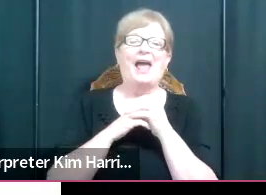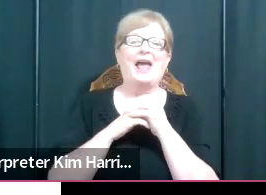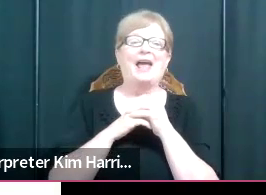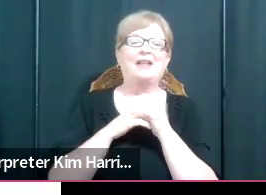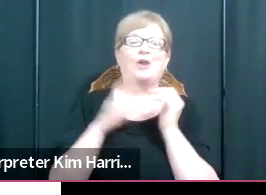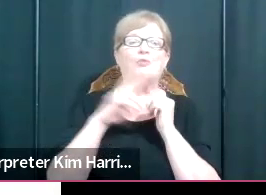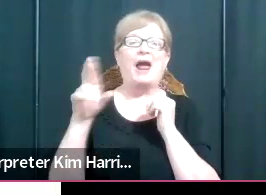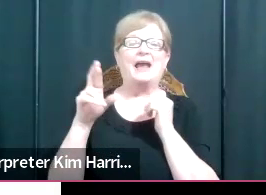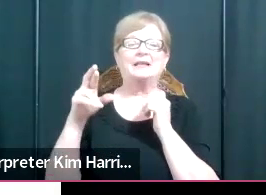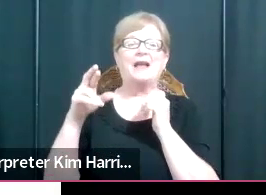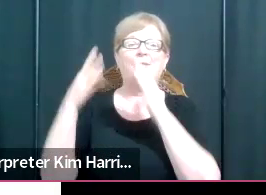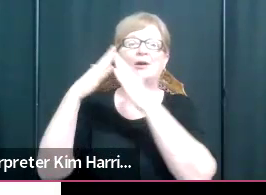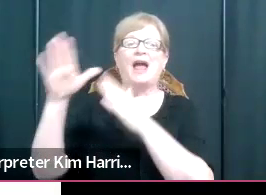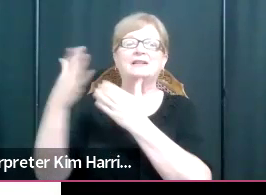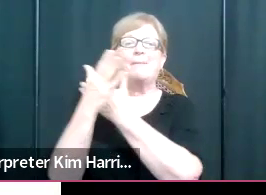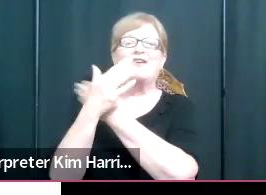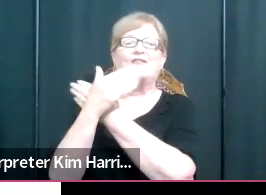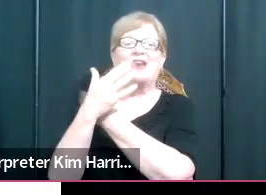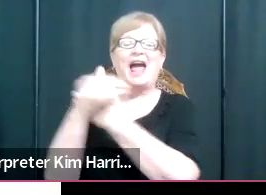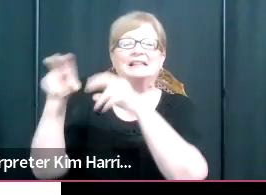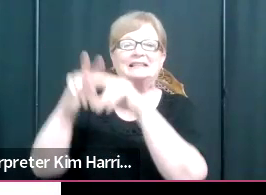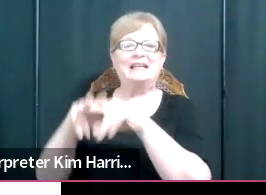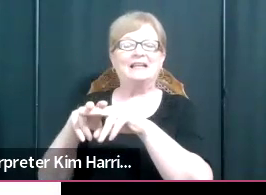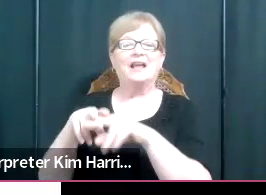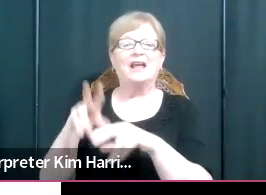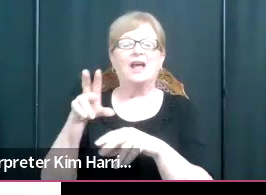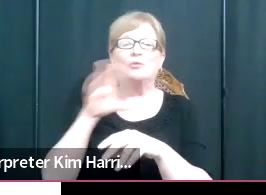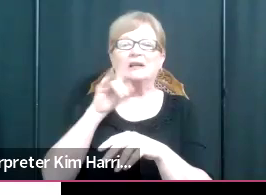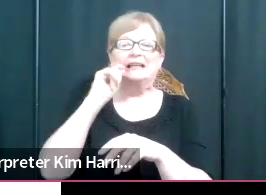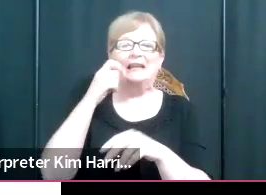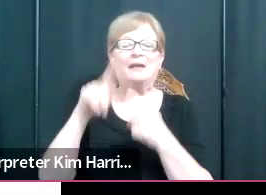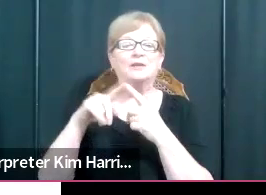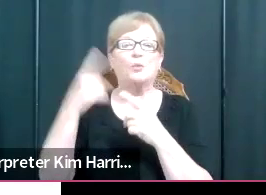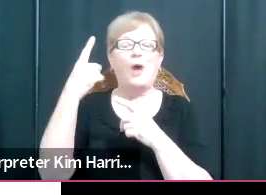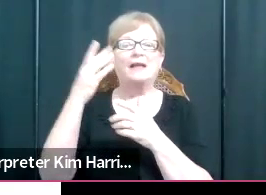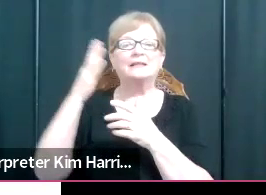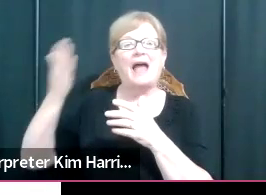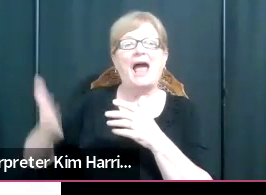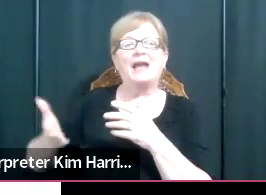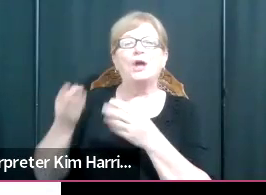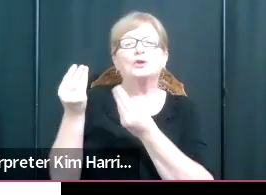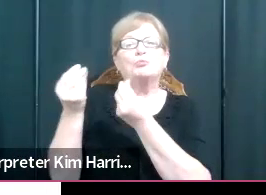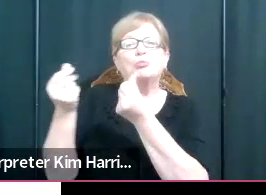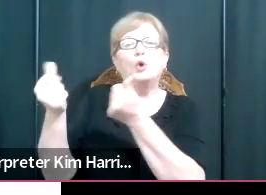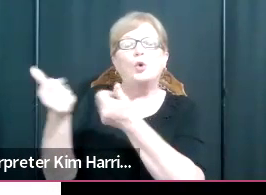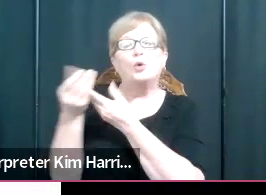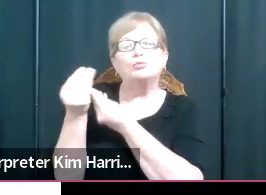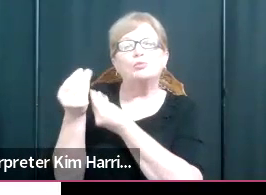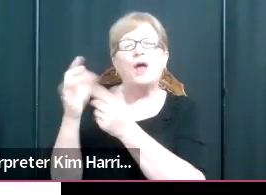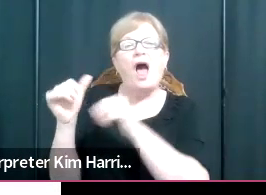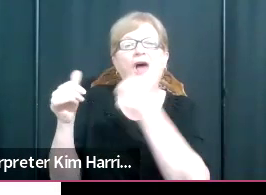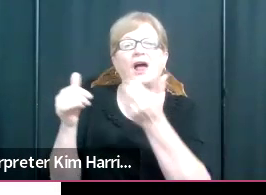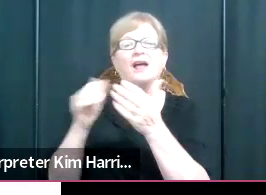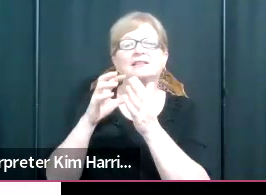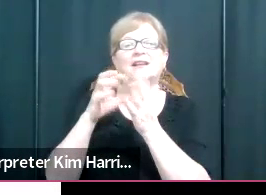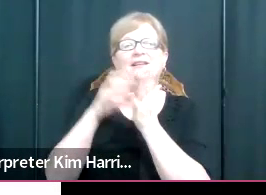top corner, here's a butterfly seat. And the butterfly seat is neat because one side is smooth and one side has sort of the little nubs. And